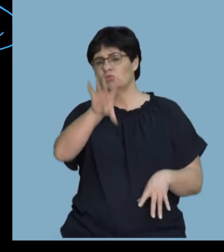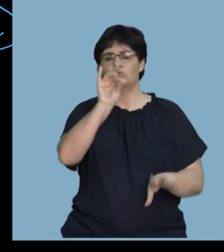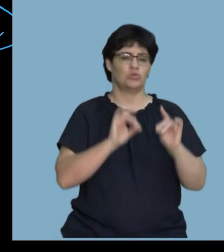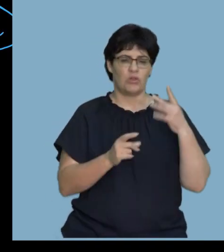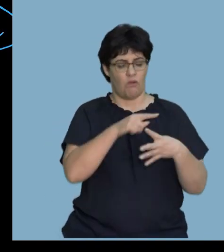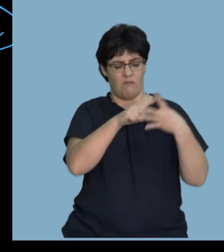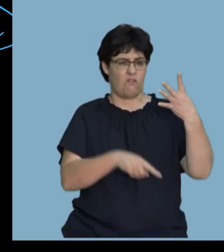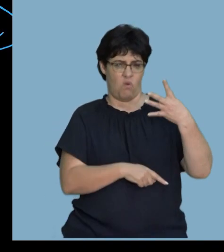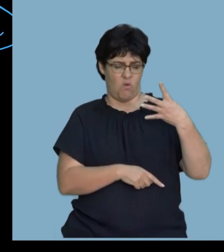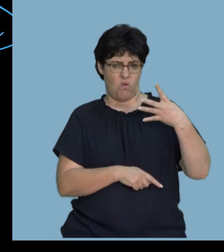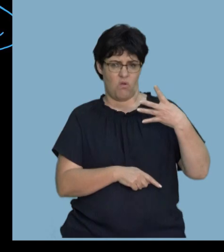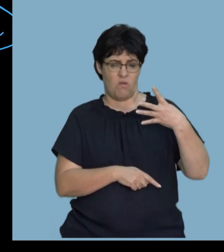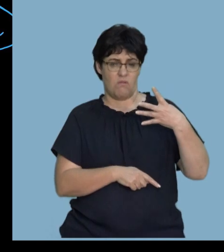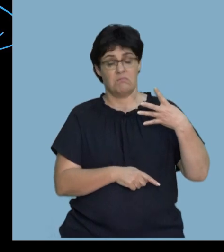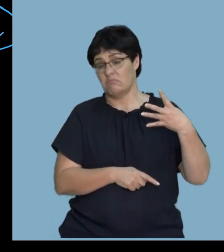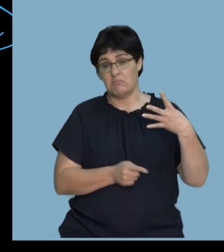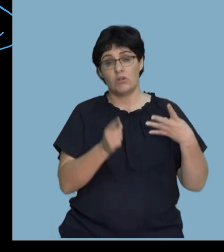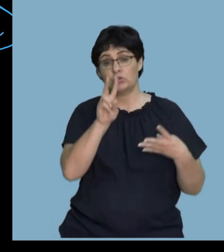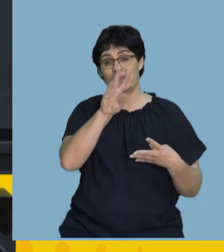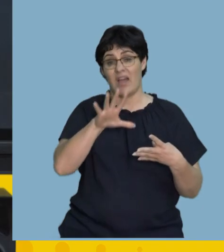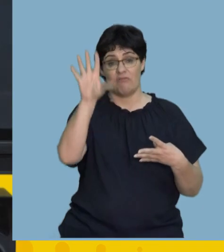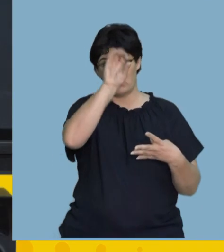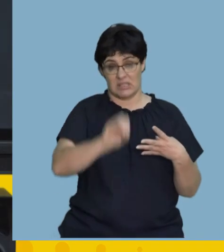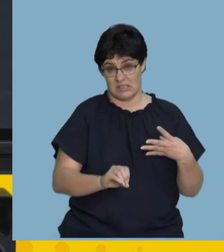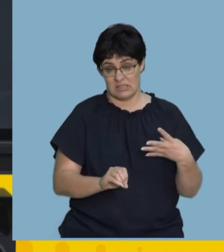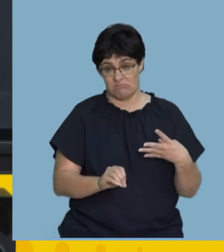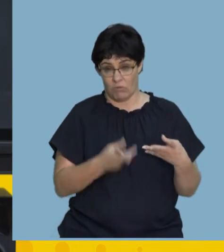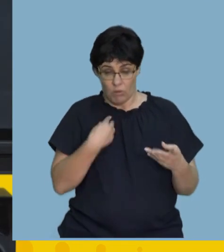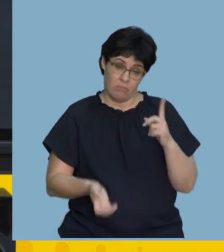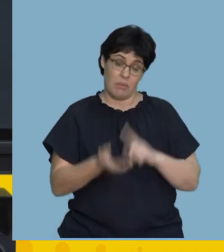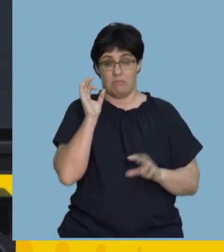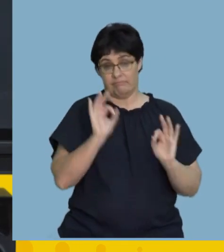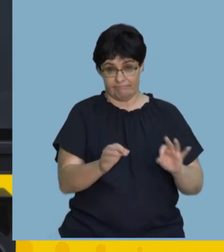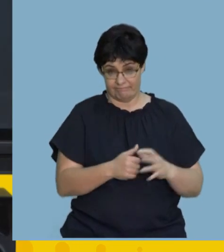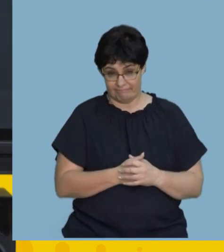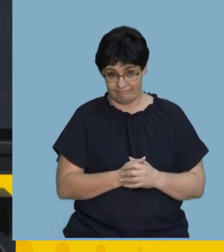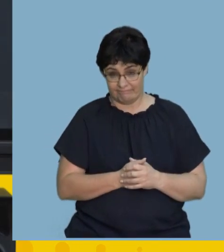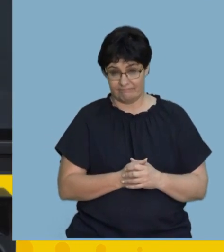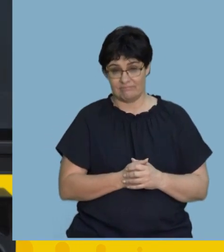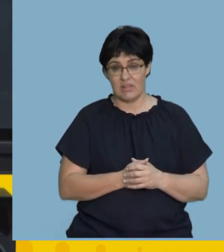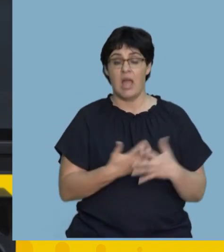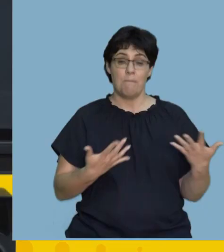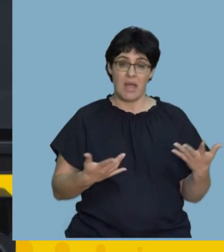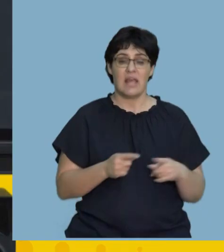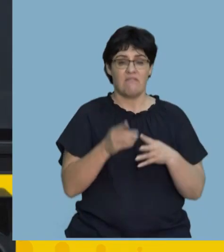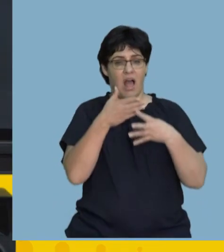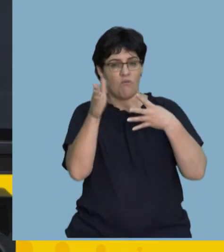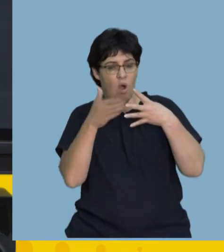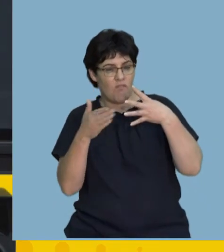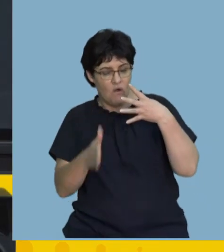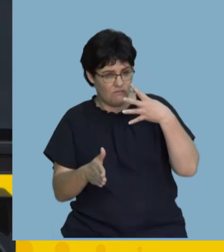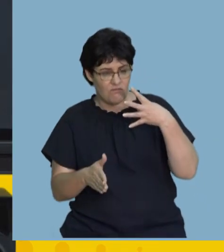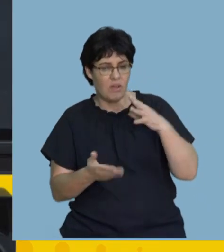random from 4, chances are 25%, the chance is 25% of getting it correct. But if you eliminate